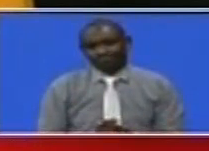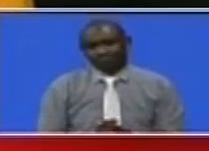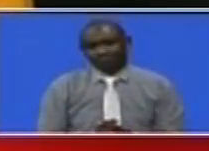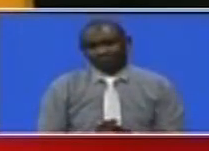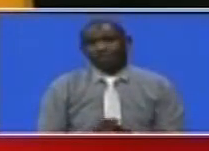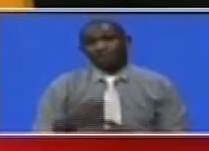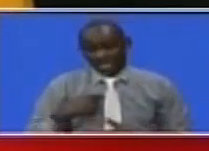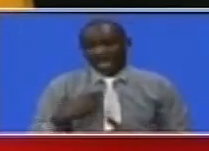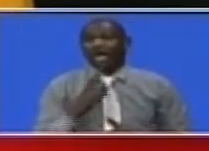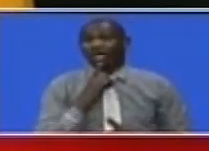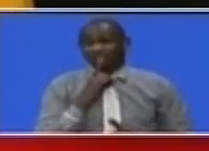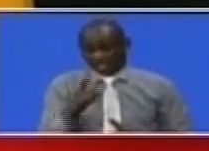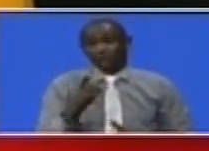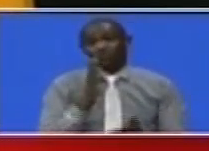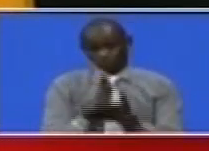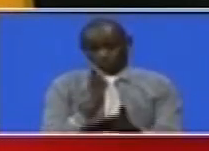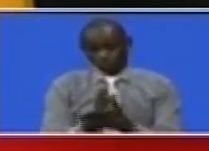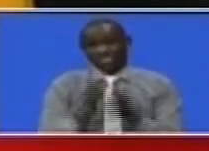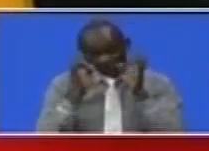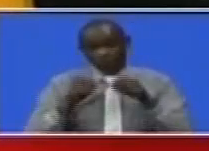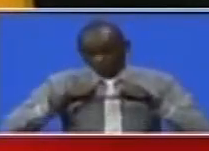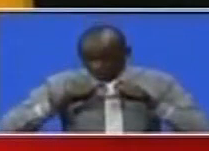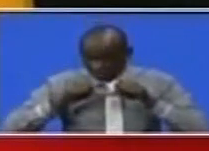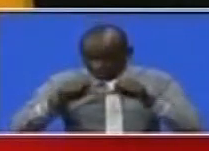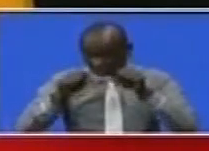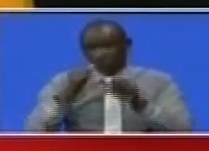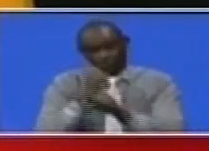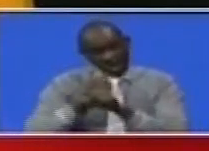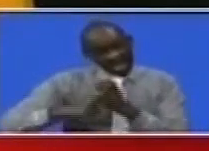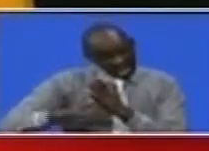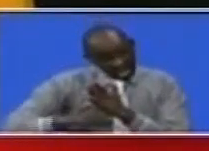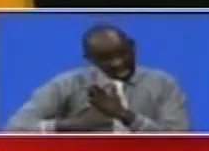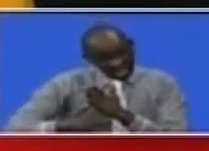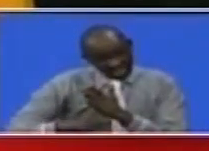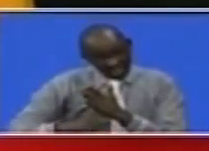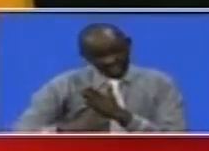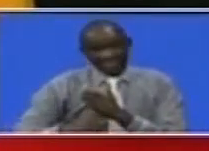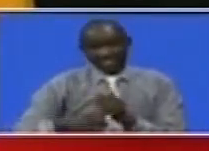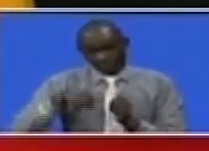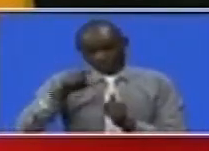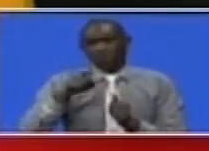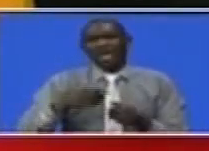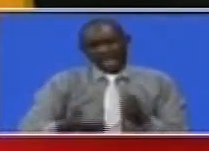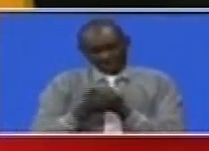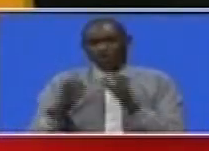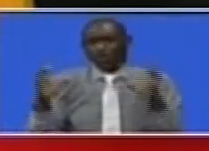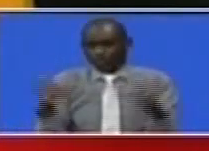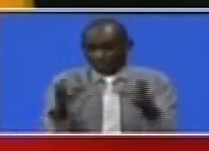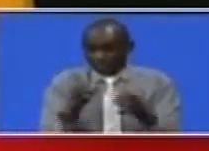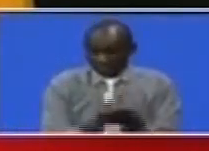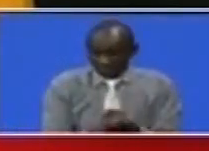I assure you of the continuing efforts of the Catholic community through